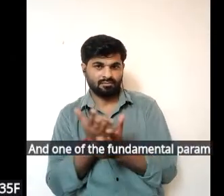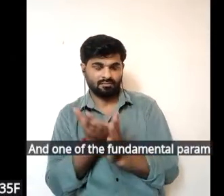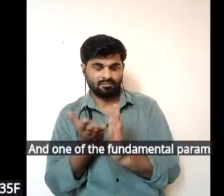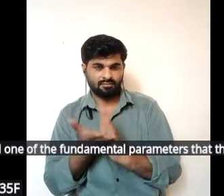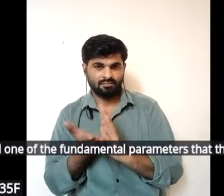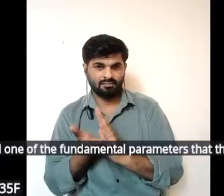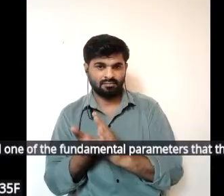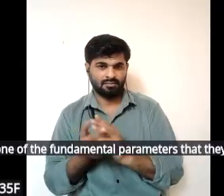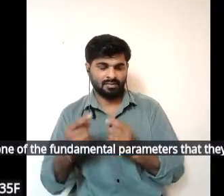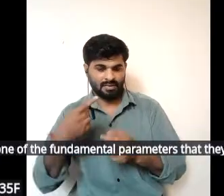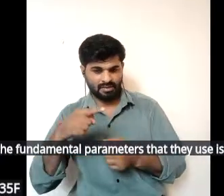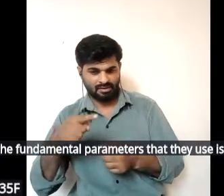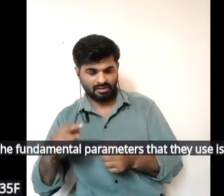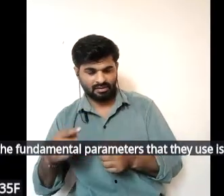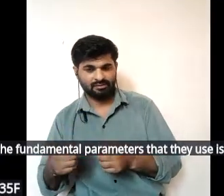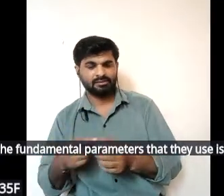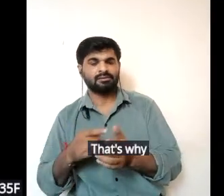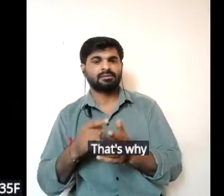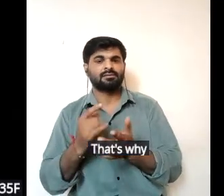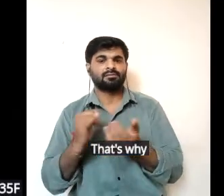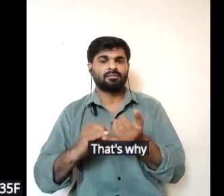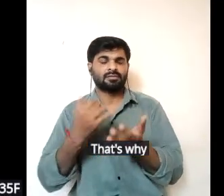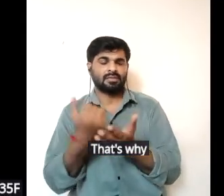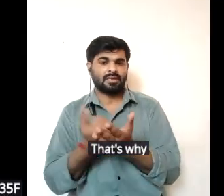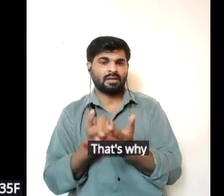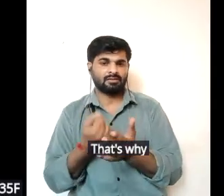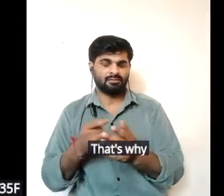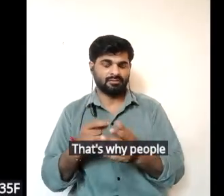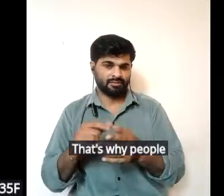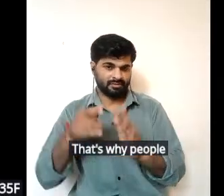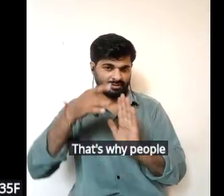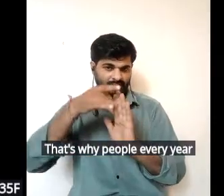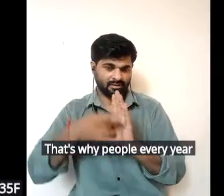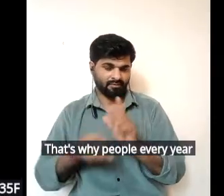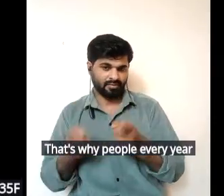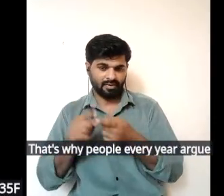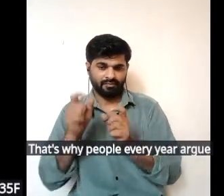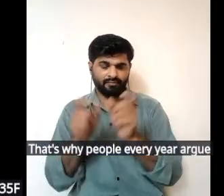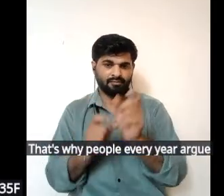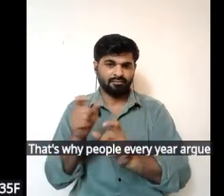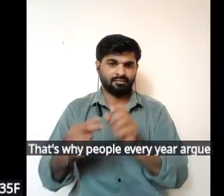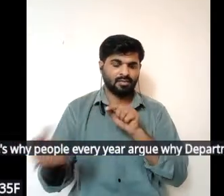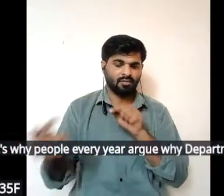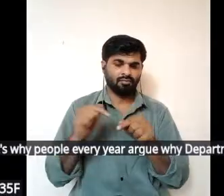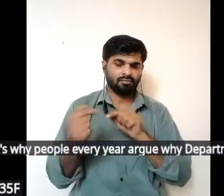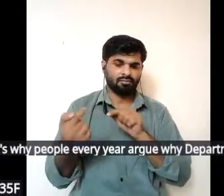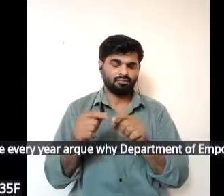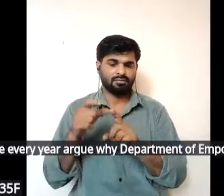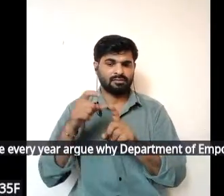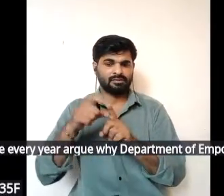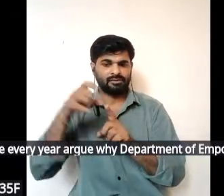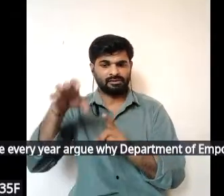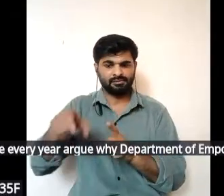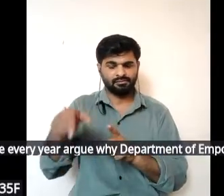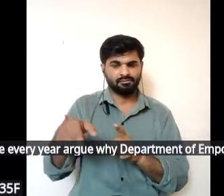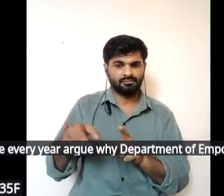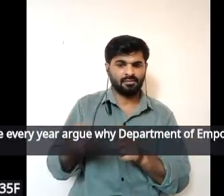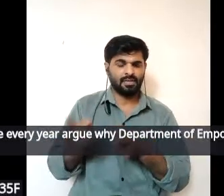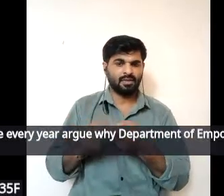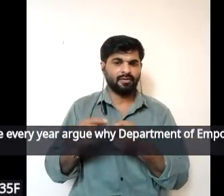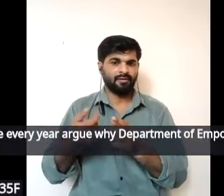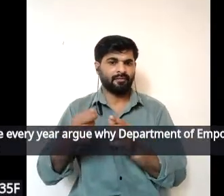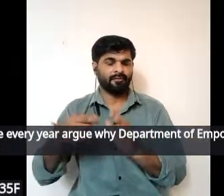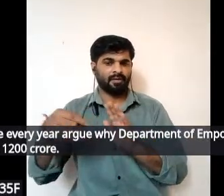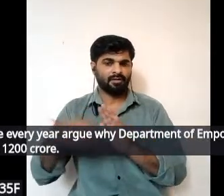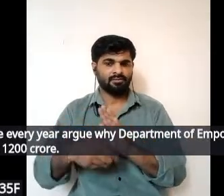is the census data. That's why people every year argue why Department of Empowerment is getting budget of almost 1,200